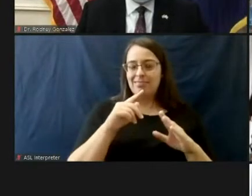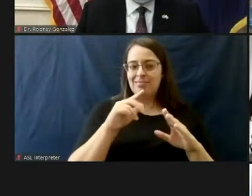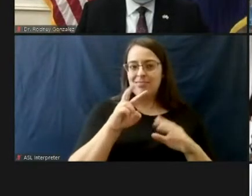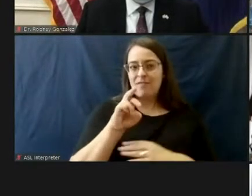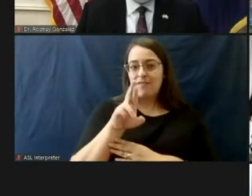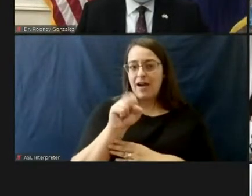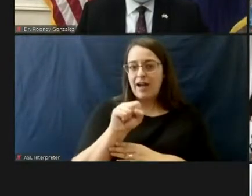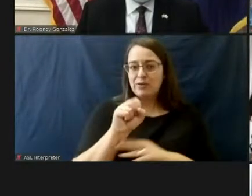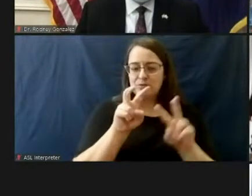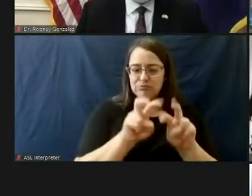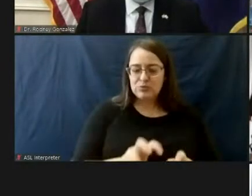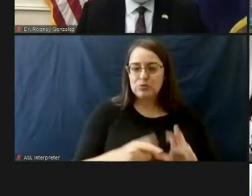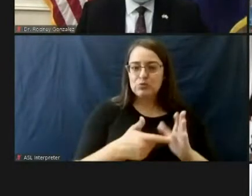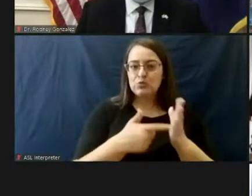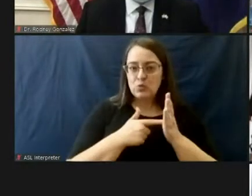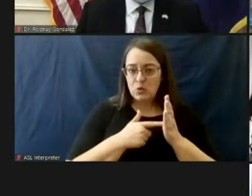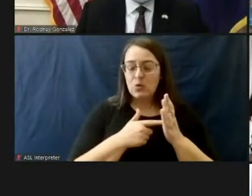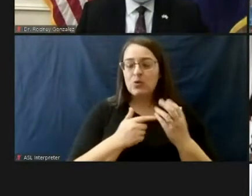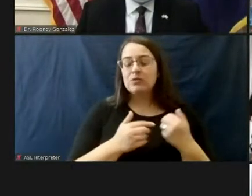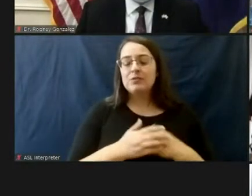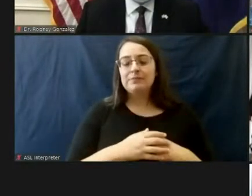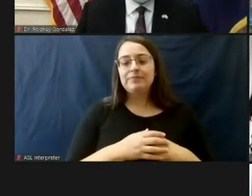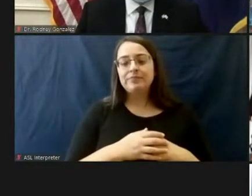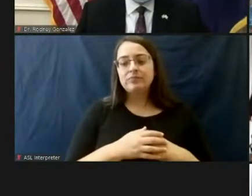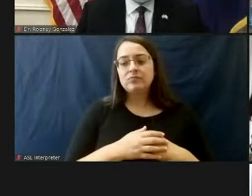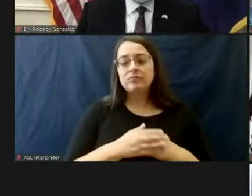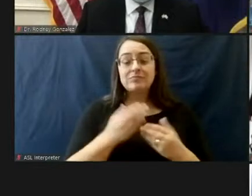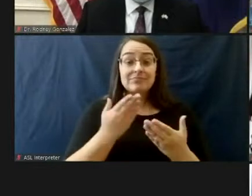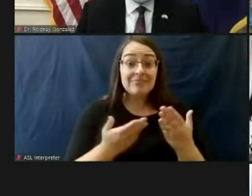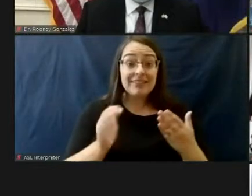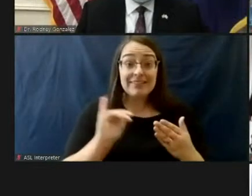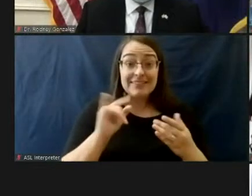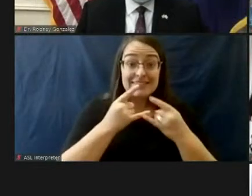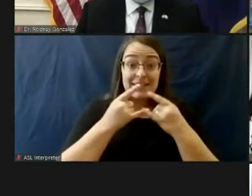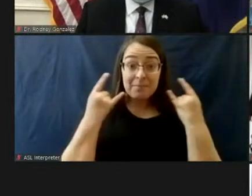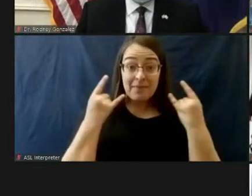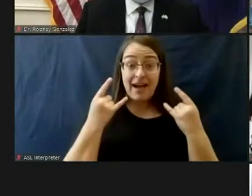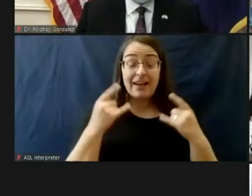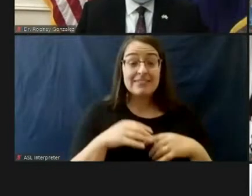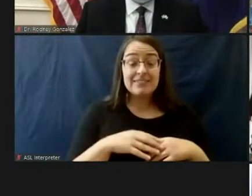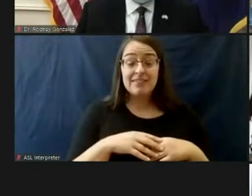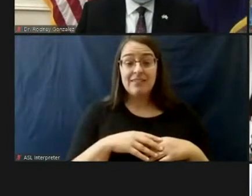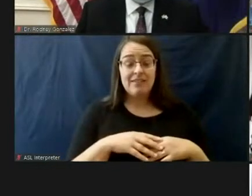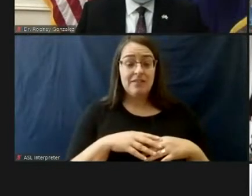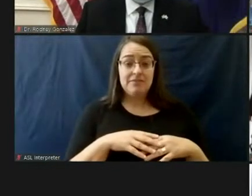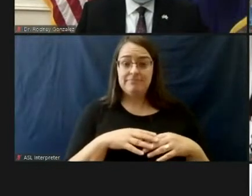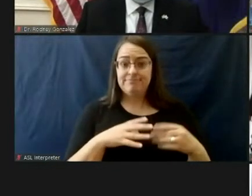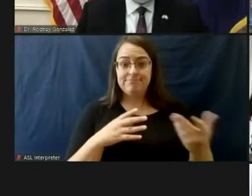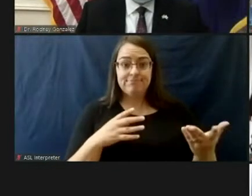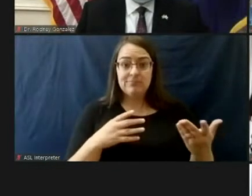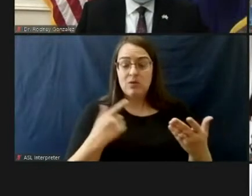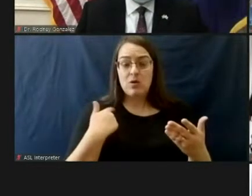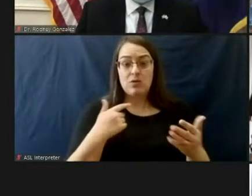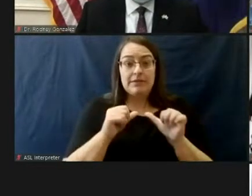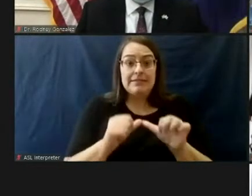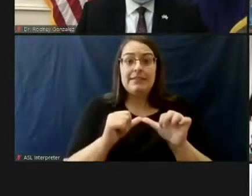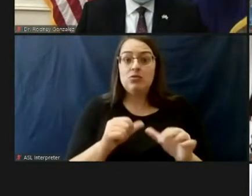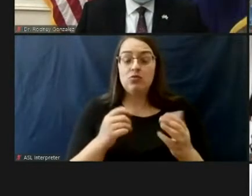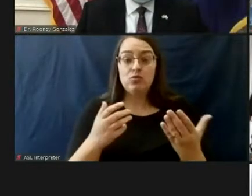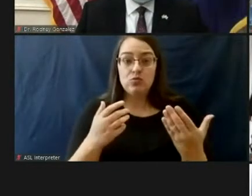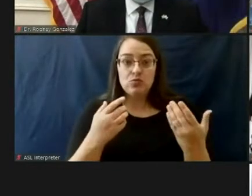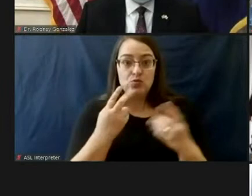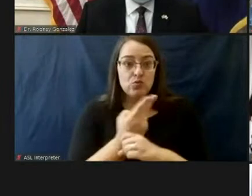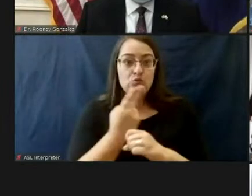is that certainly those mechanical things like masks, there's no reason to think that they would not continue to be just as effective with the